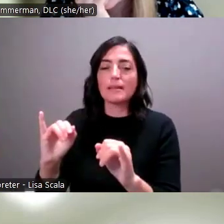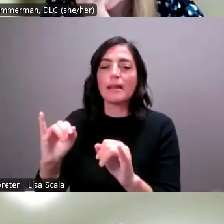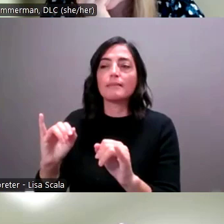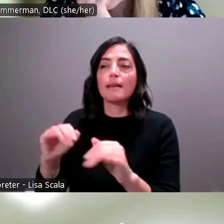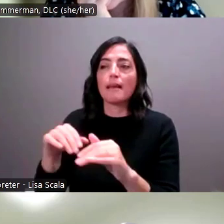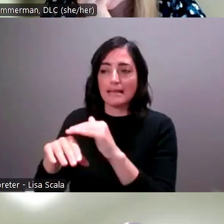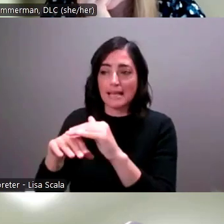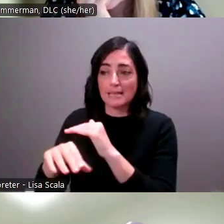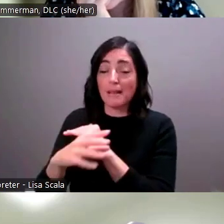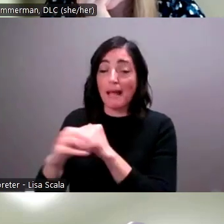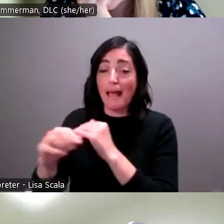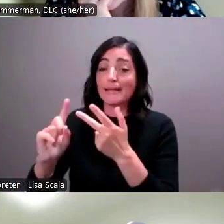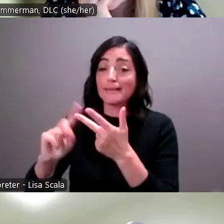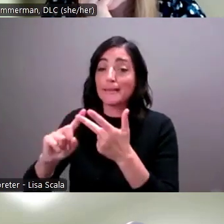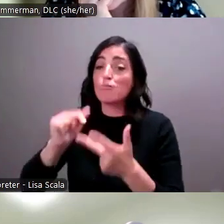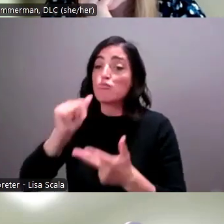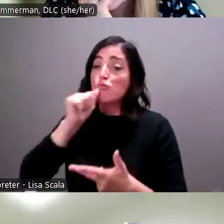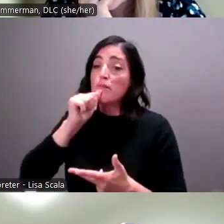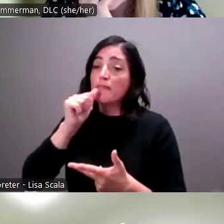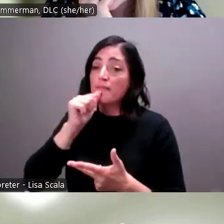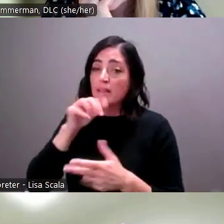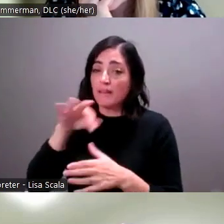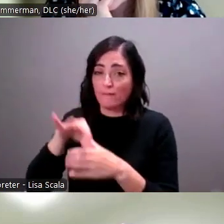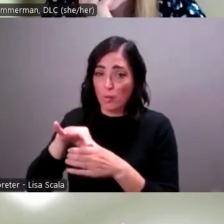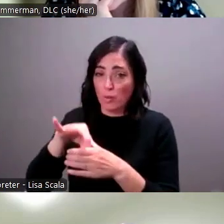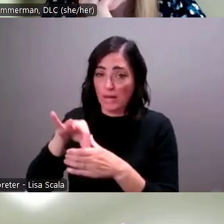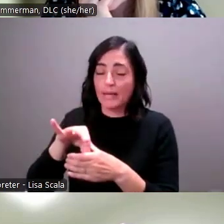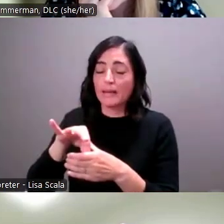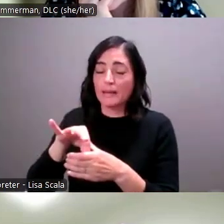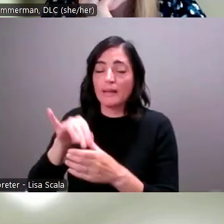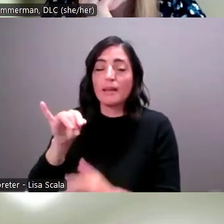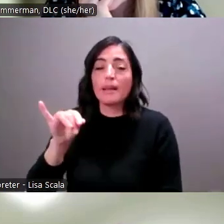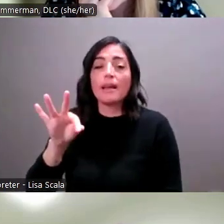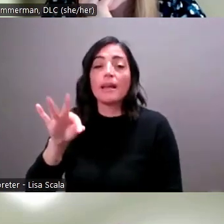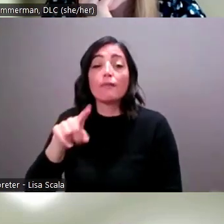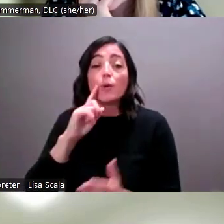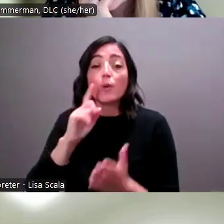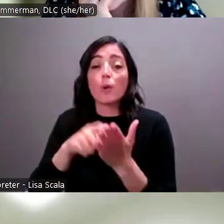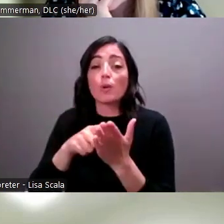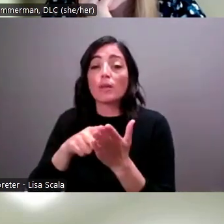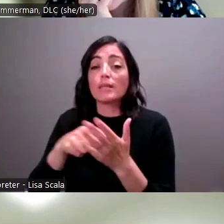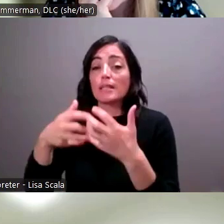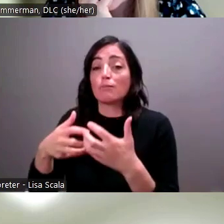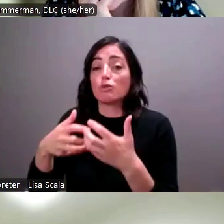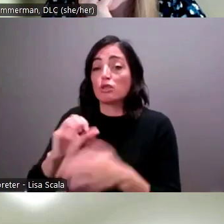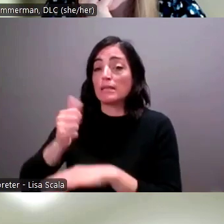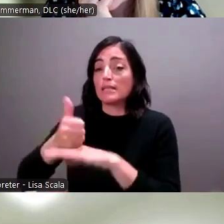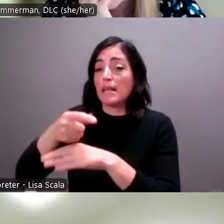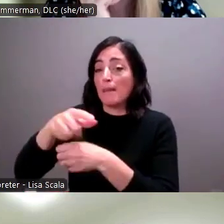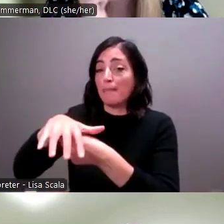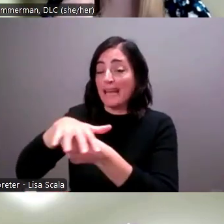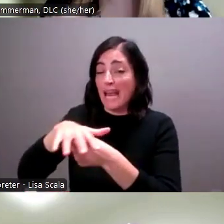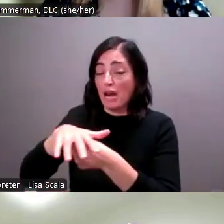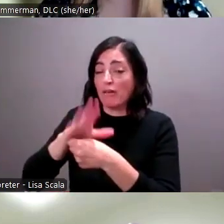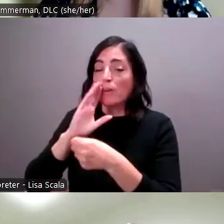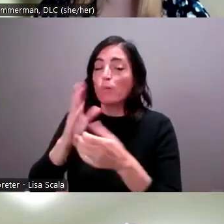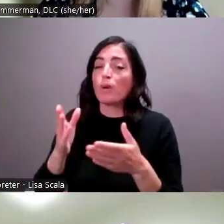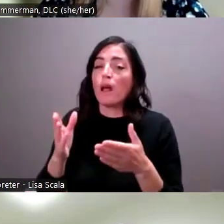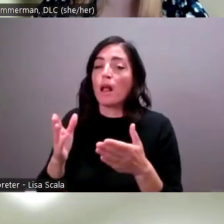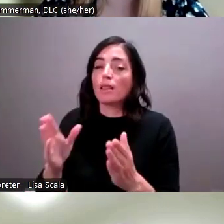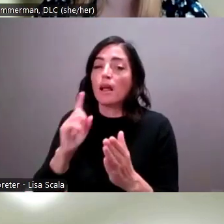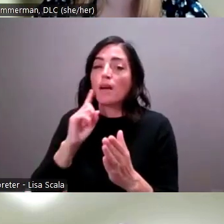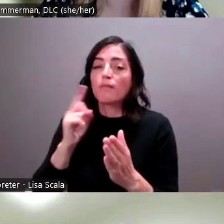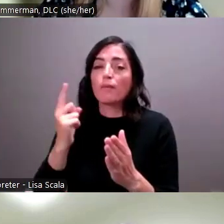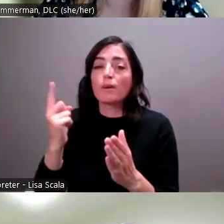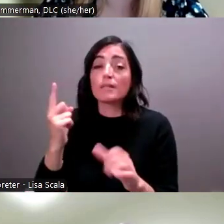and accessible and private voting. If you notice that the AutoMark machine is set up in an area which would allow for